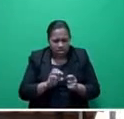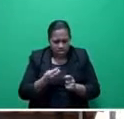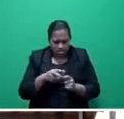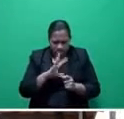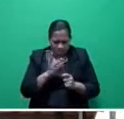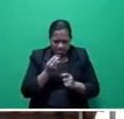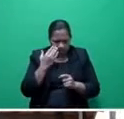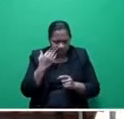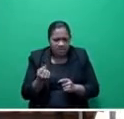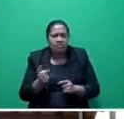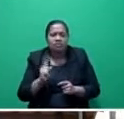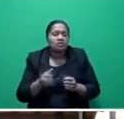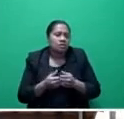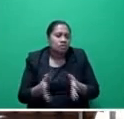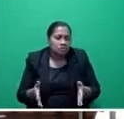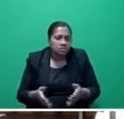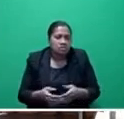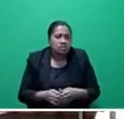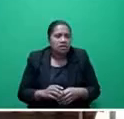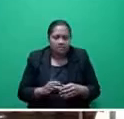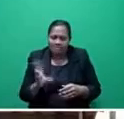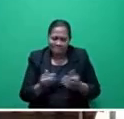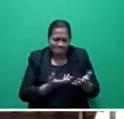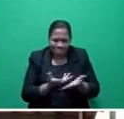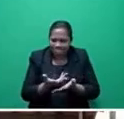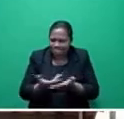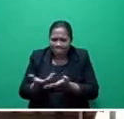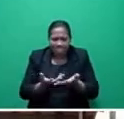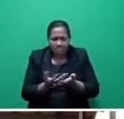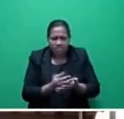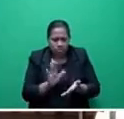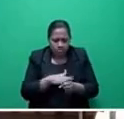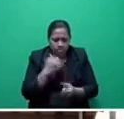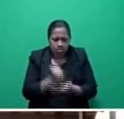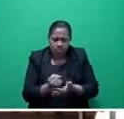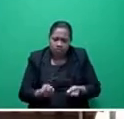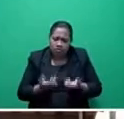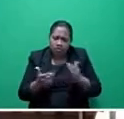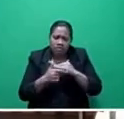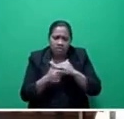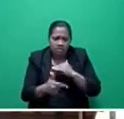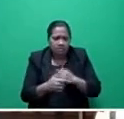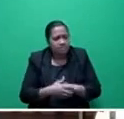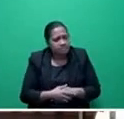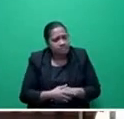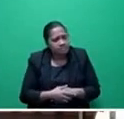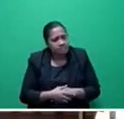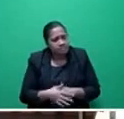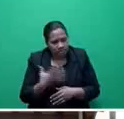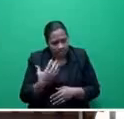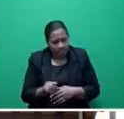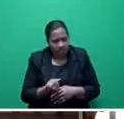loss, and accordingly liaising with individual institutions, ensuring that provisioning levels are adequate and capital buffers are in place